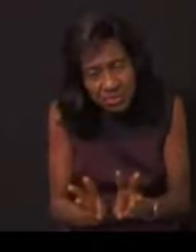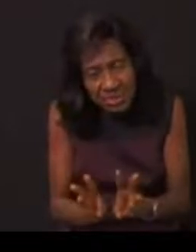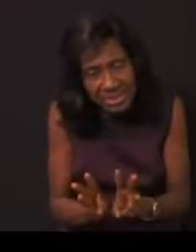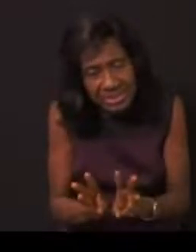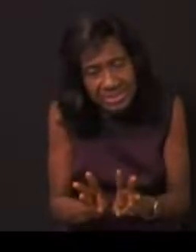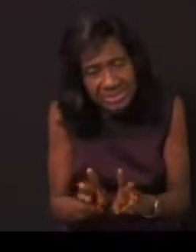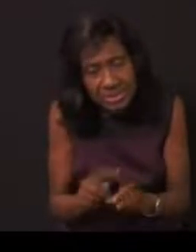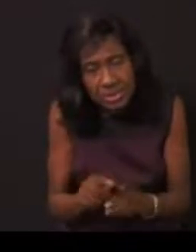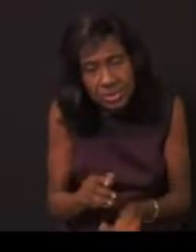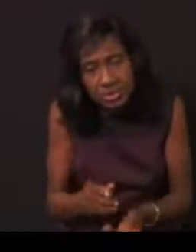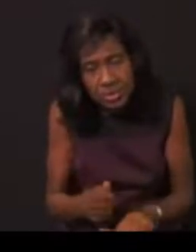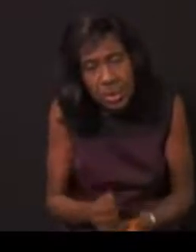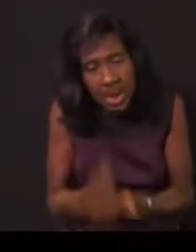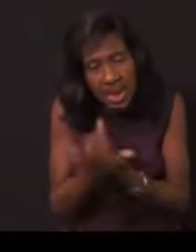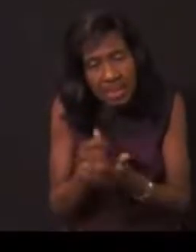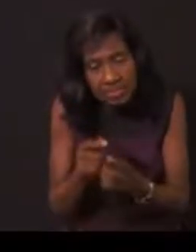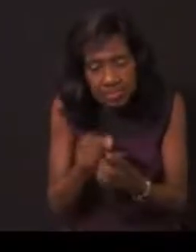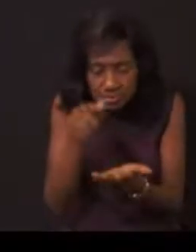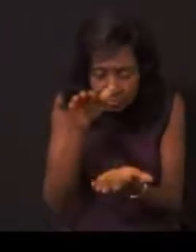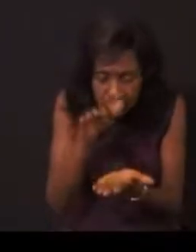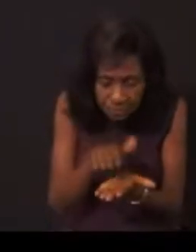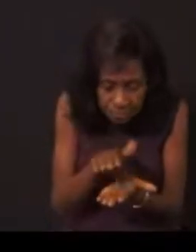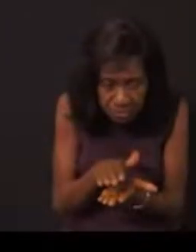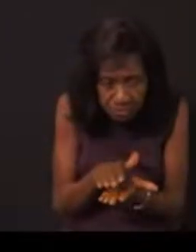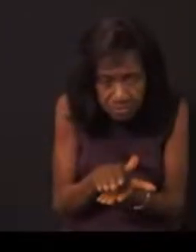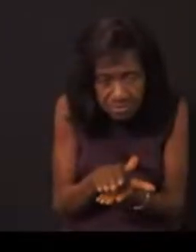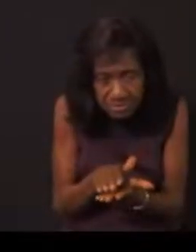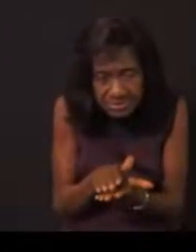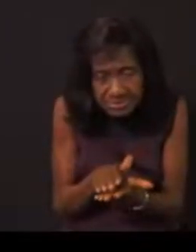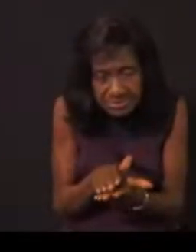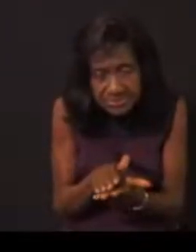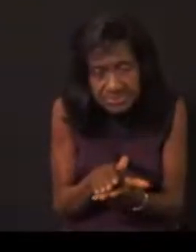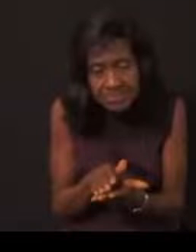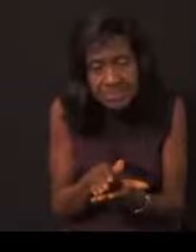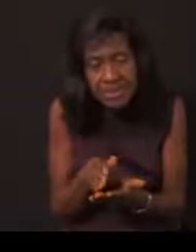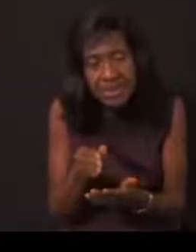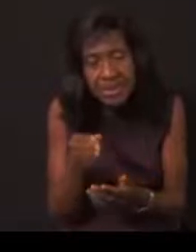very carefully. Thank you very much.